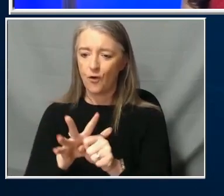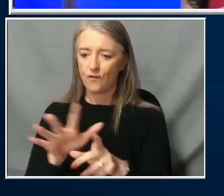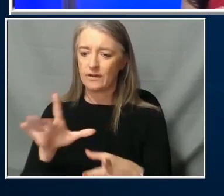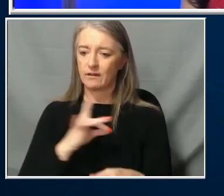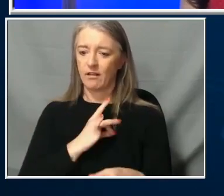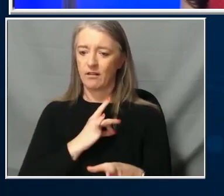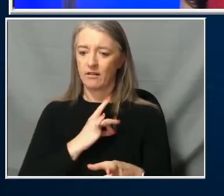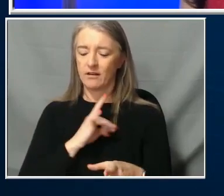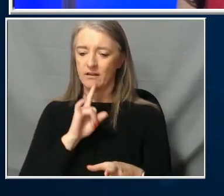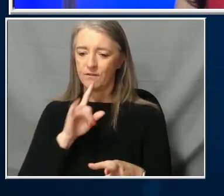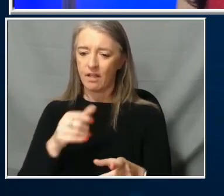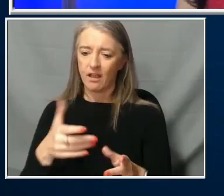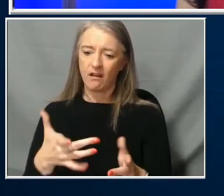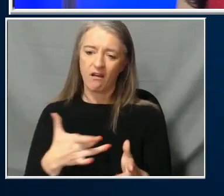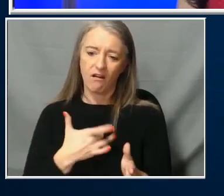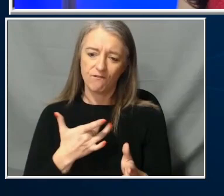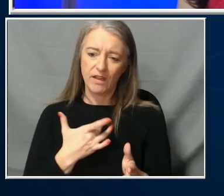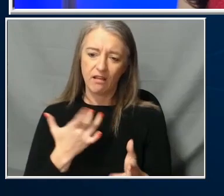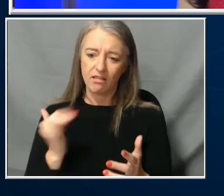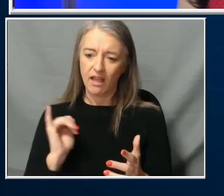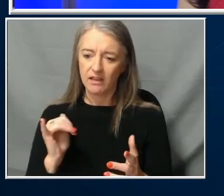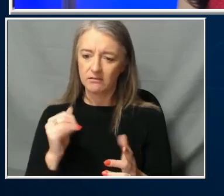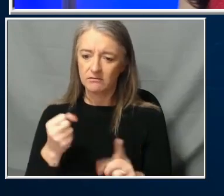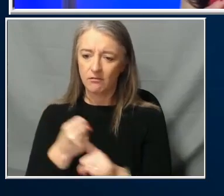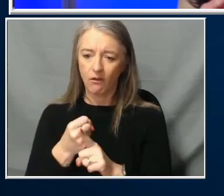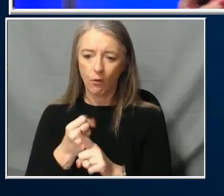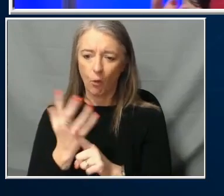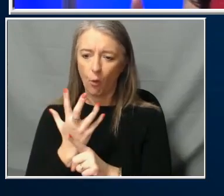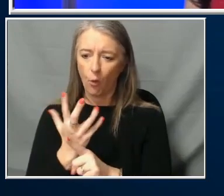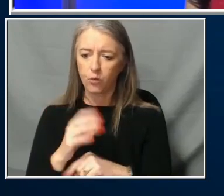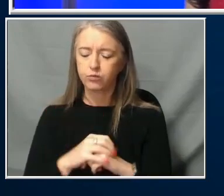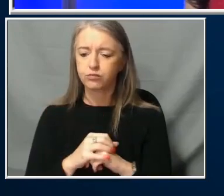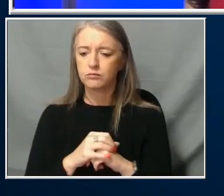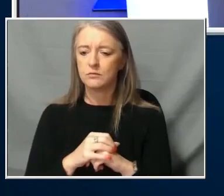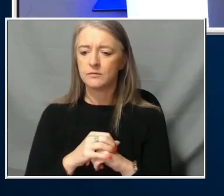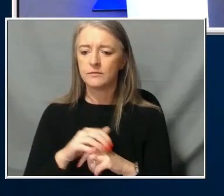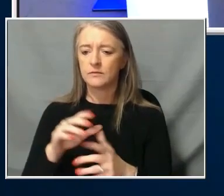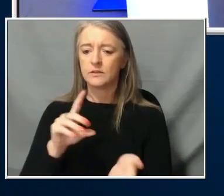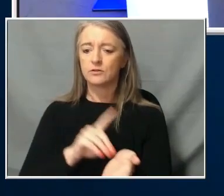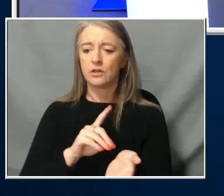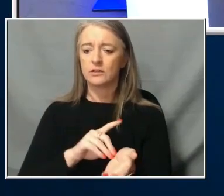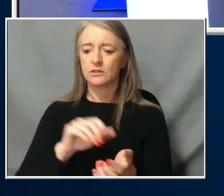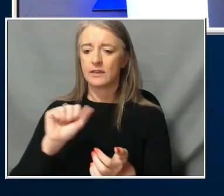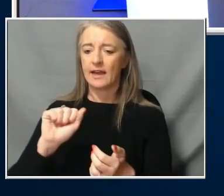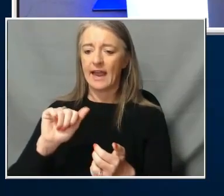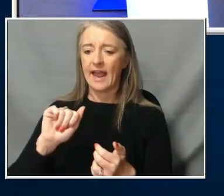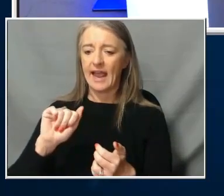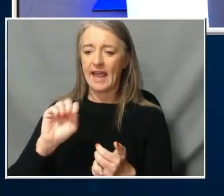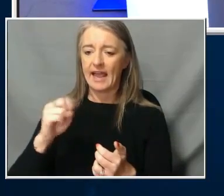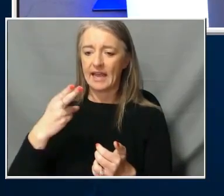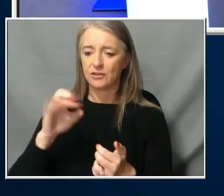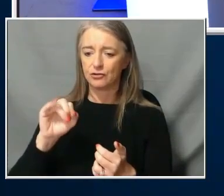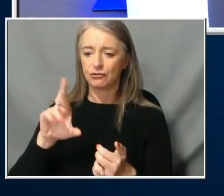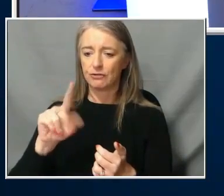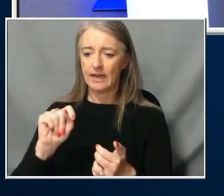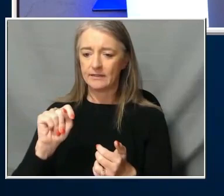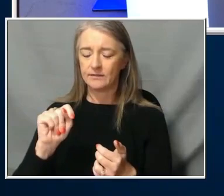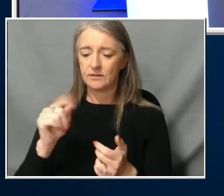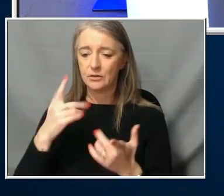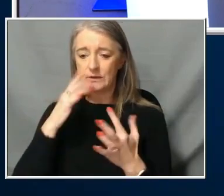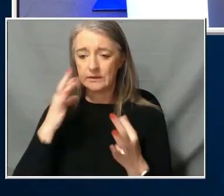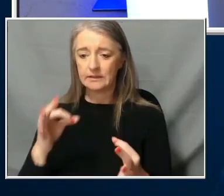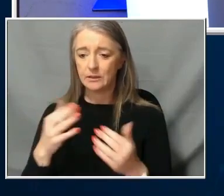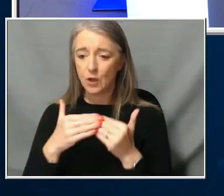like a gut punch. So I want to bring in Dr. Ashcraft because you have to make a decision then. Do we go on with the surgery? Do